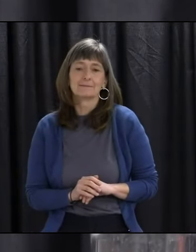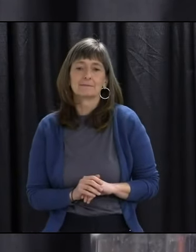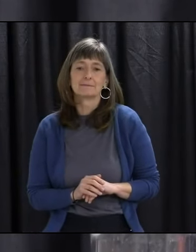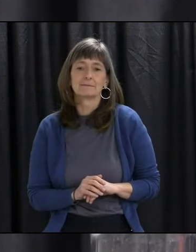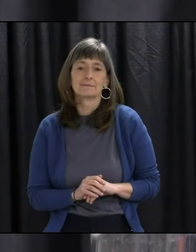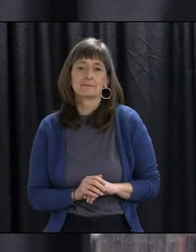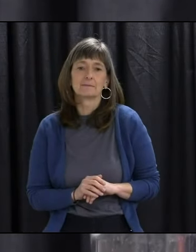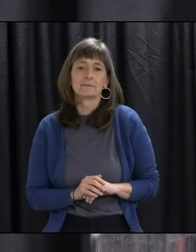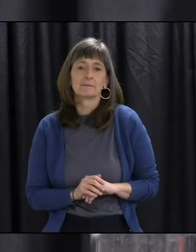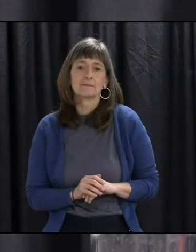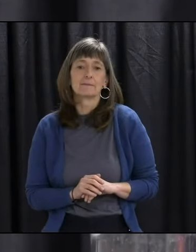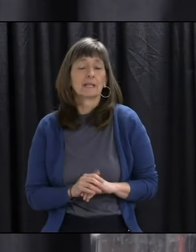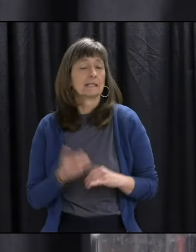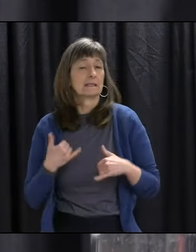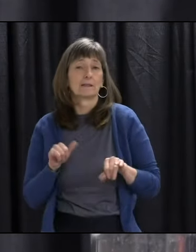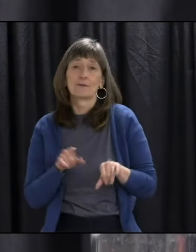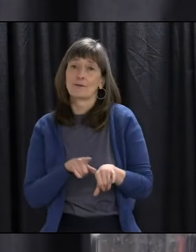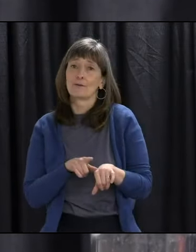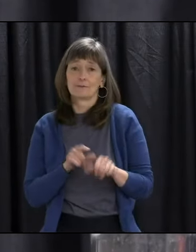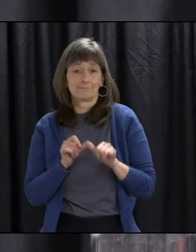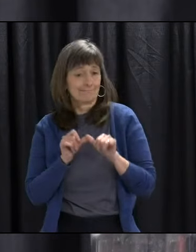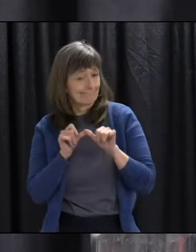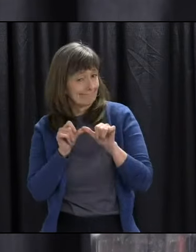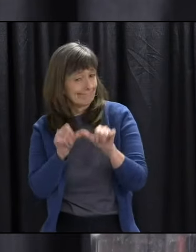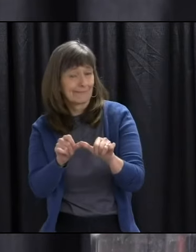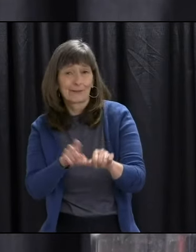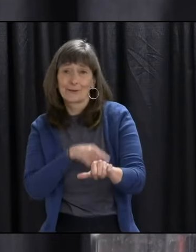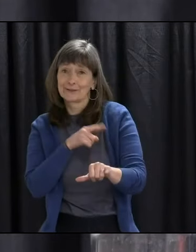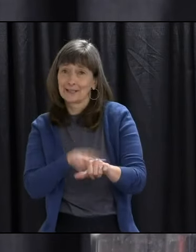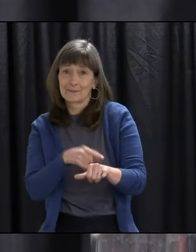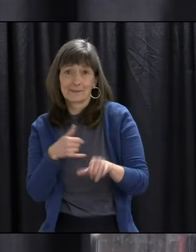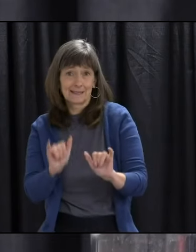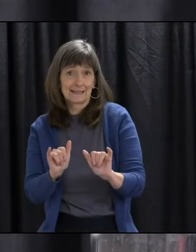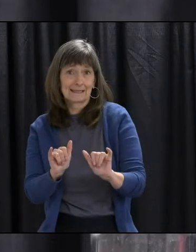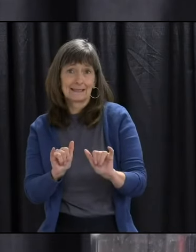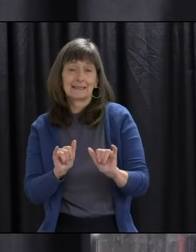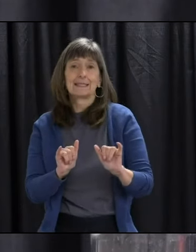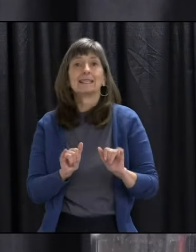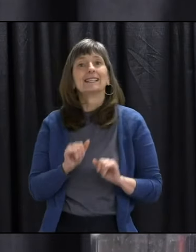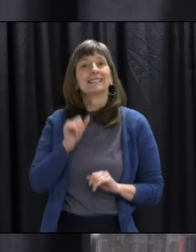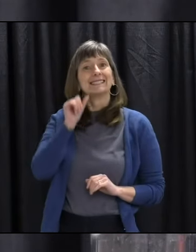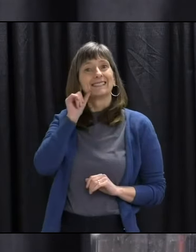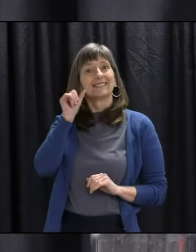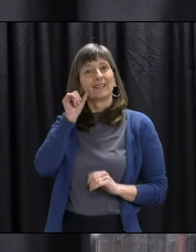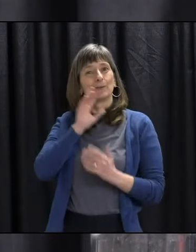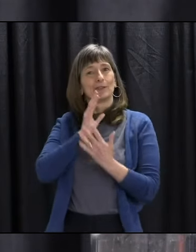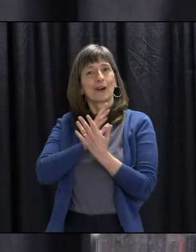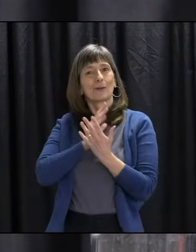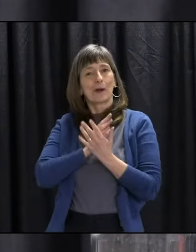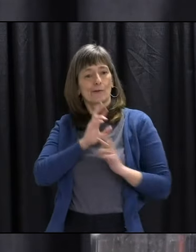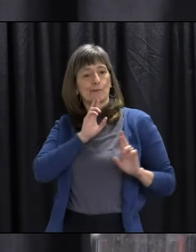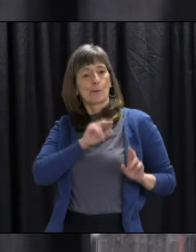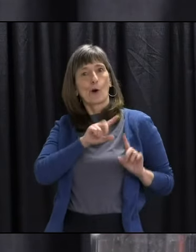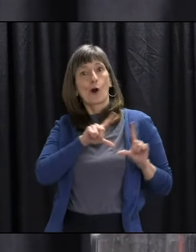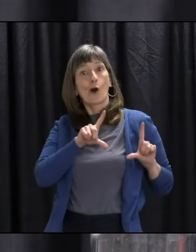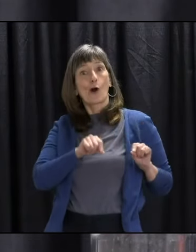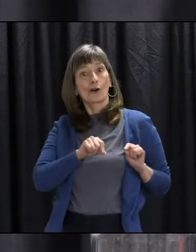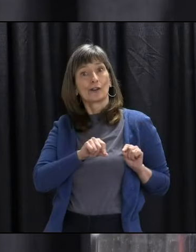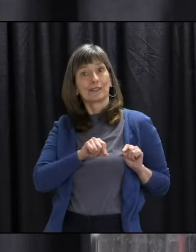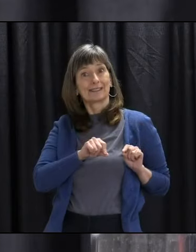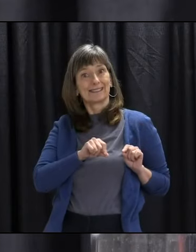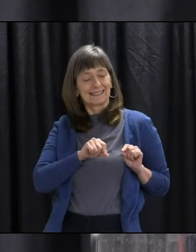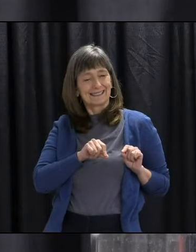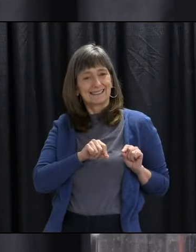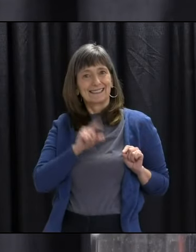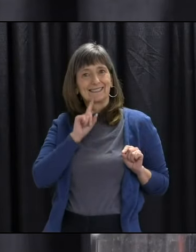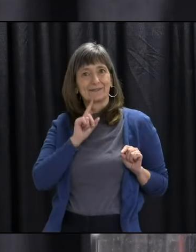a long way to go. Our report card, as the Premier referenced yesterday for Easter, is not yet here and will not